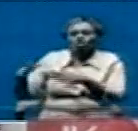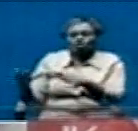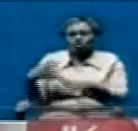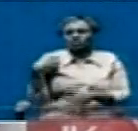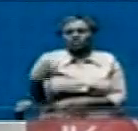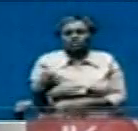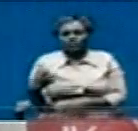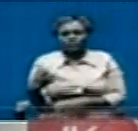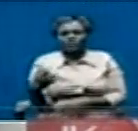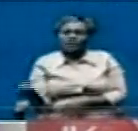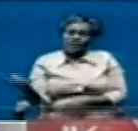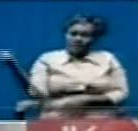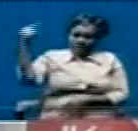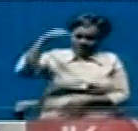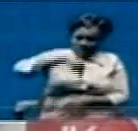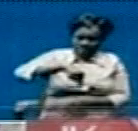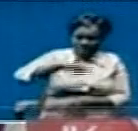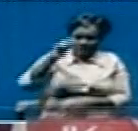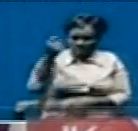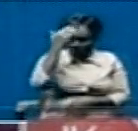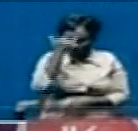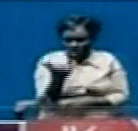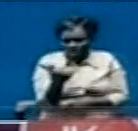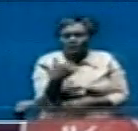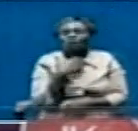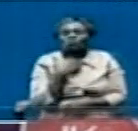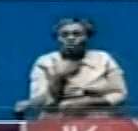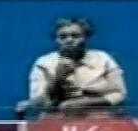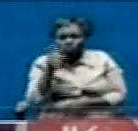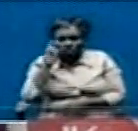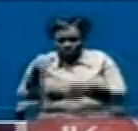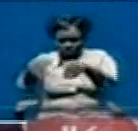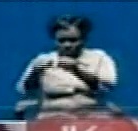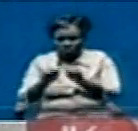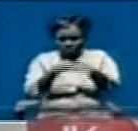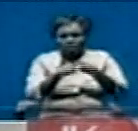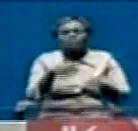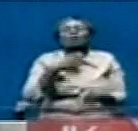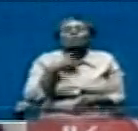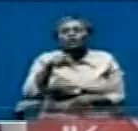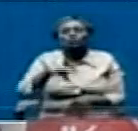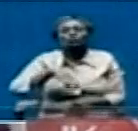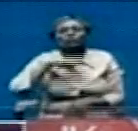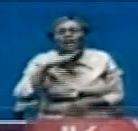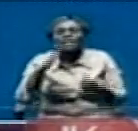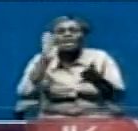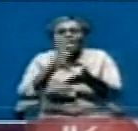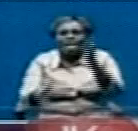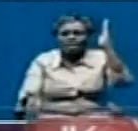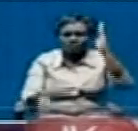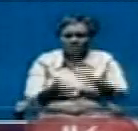I came to Kenya because I want you to rob the cemetery. I want you to die empty.